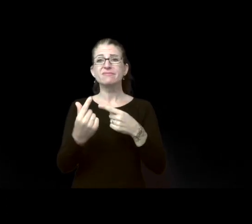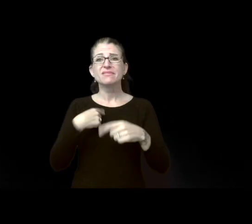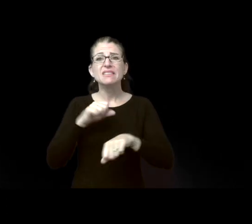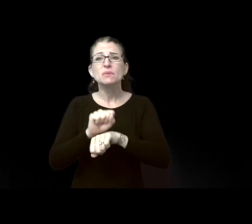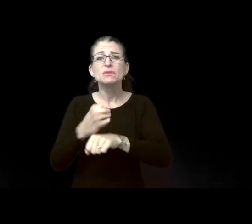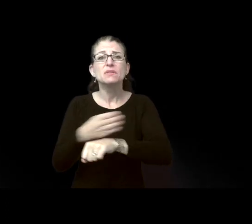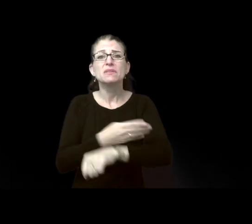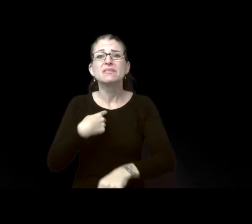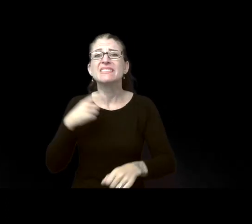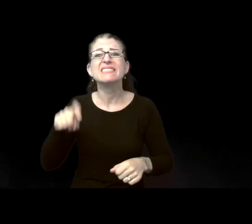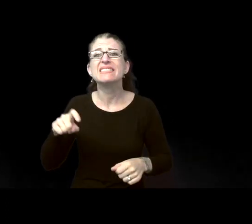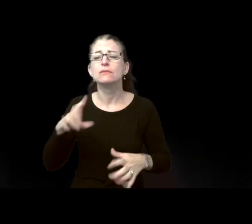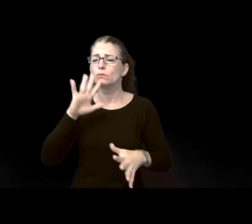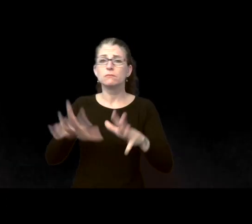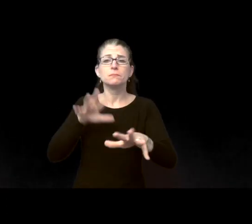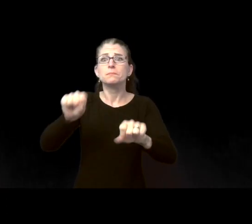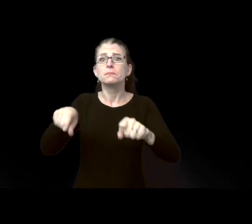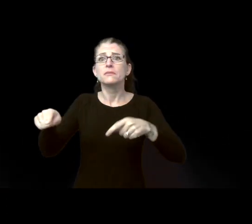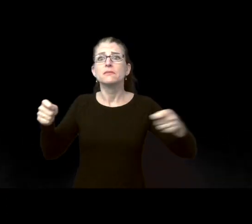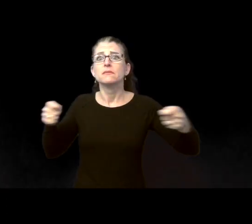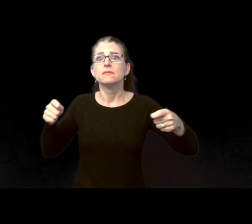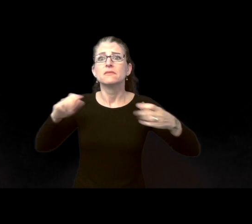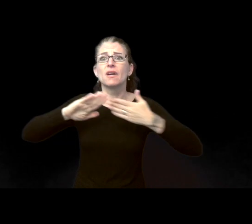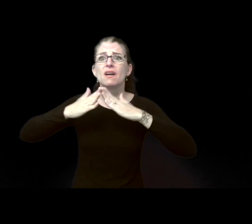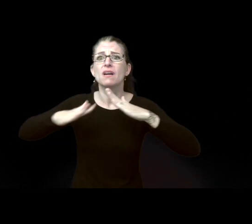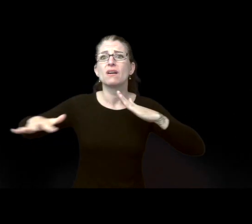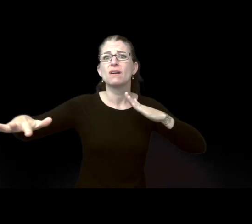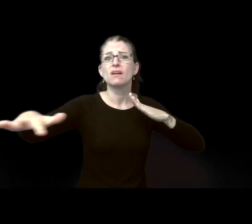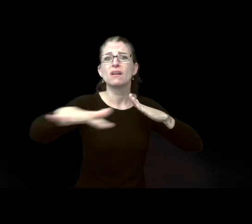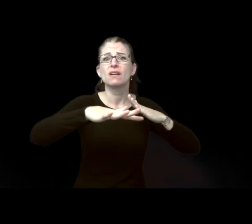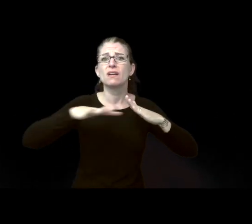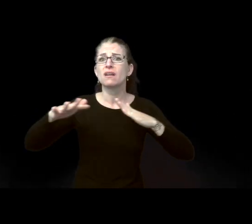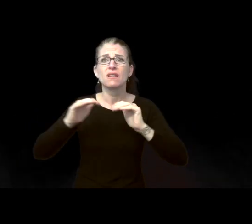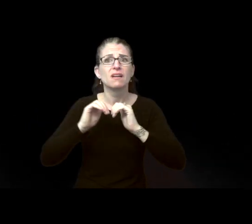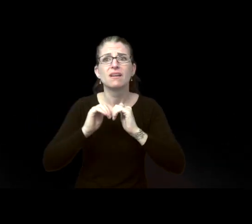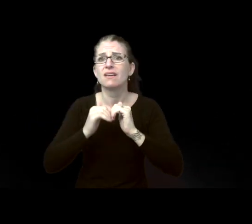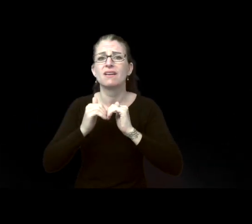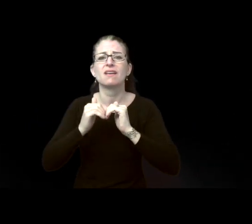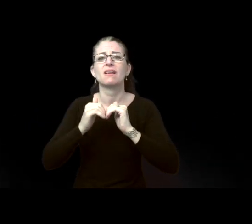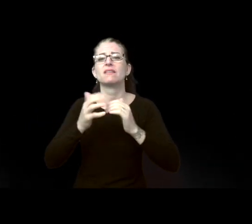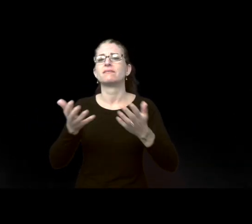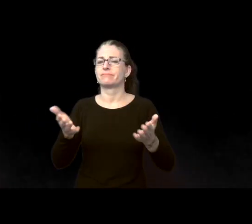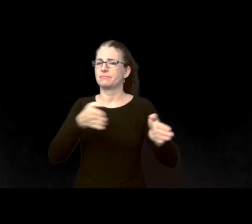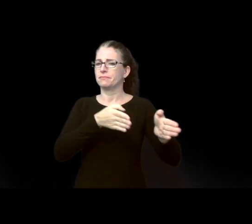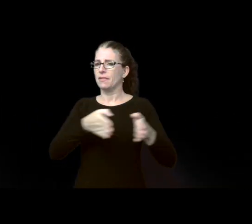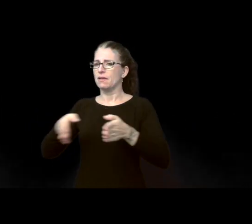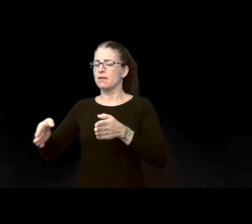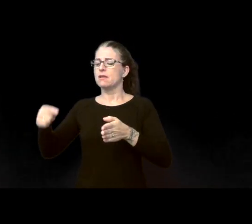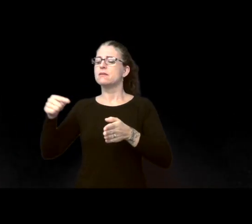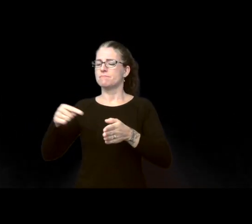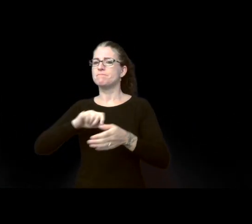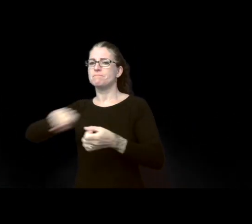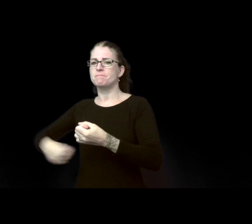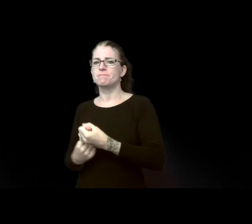I know what I need to work on in order to conquer this town. There's nothing like